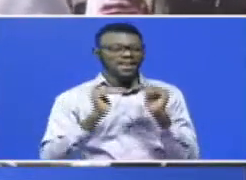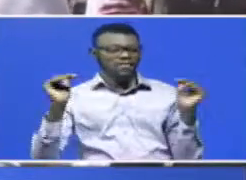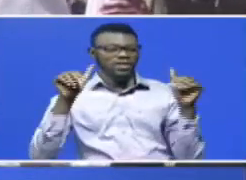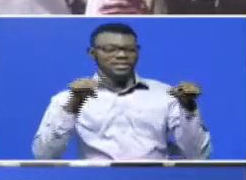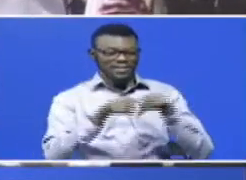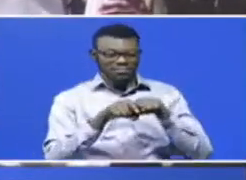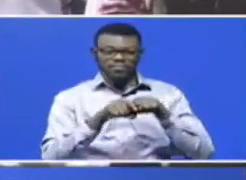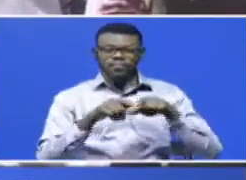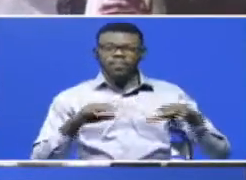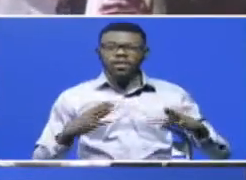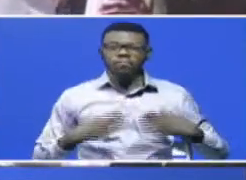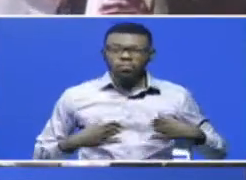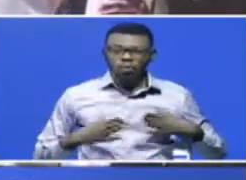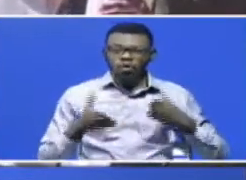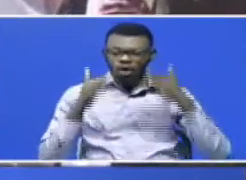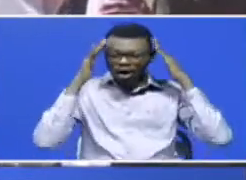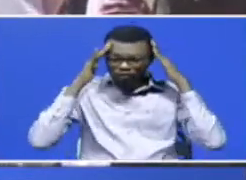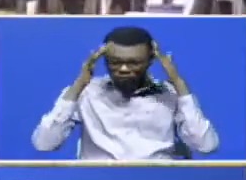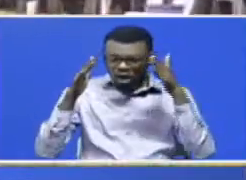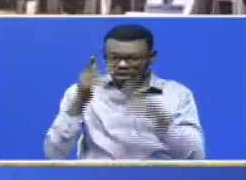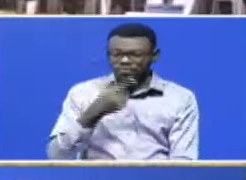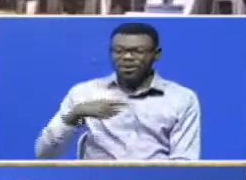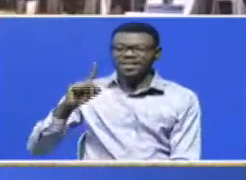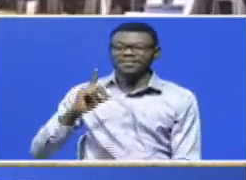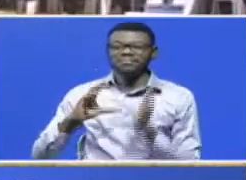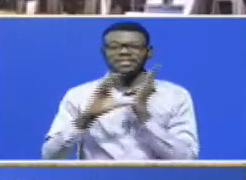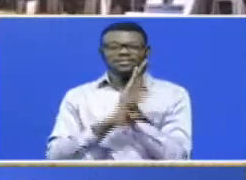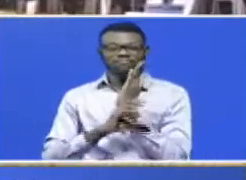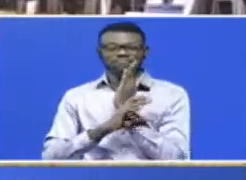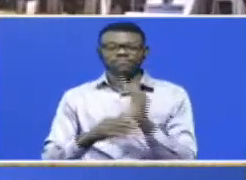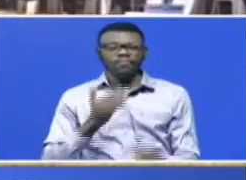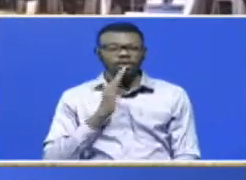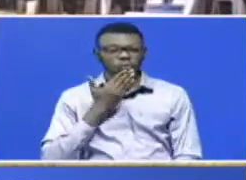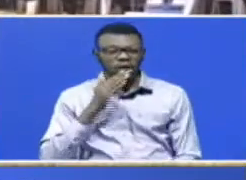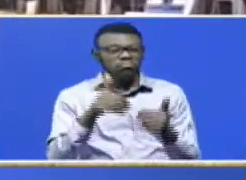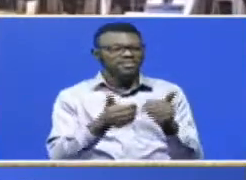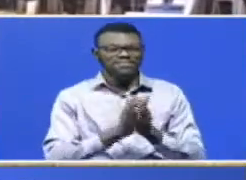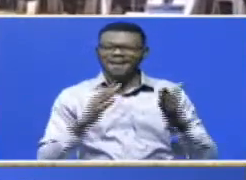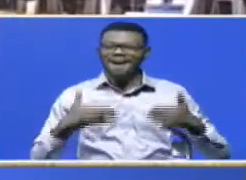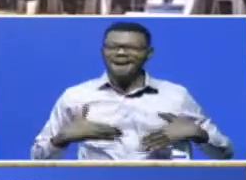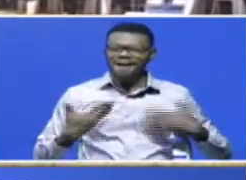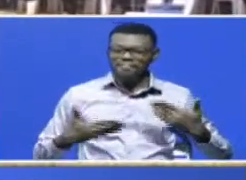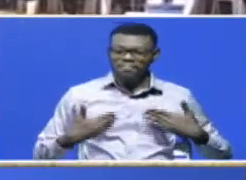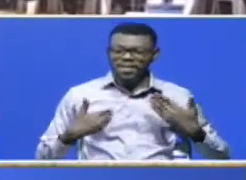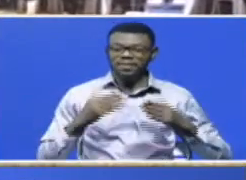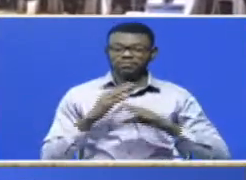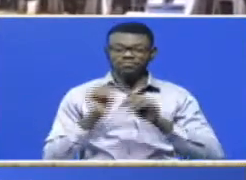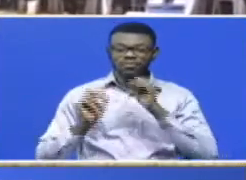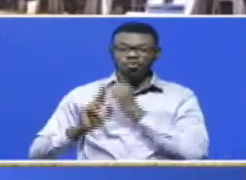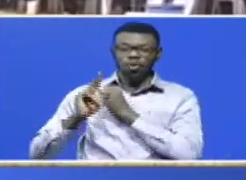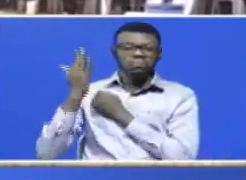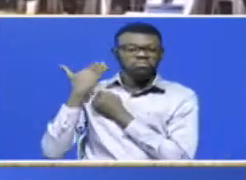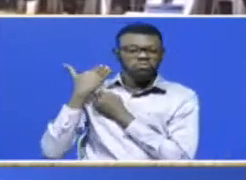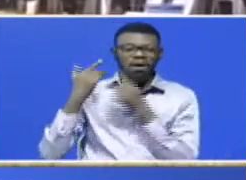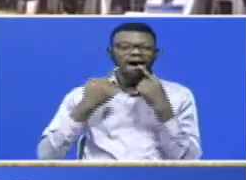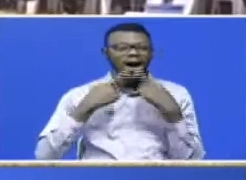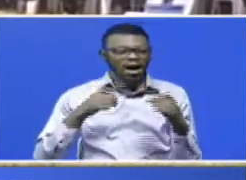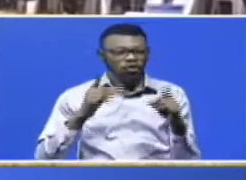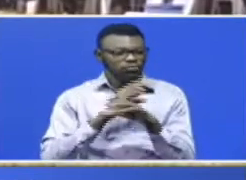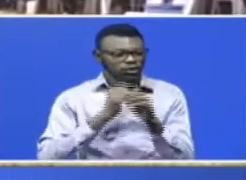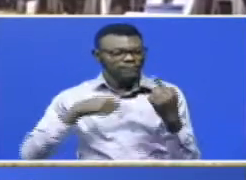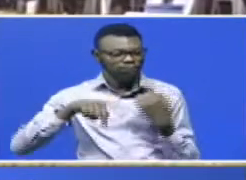people can have the right focus in the country. The Luhya community seems to have been excited by President Uhuru Kenyatta's statement on rotational